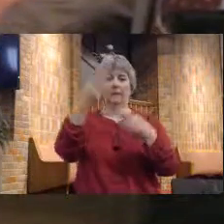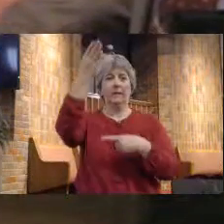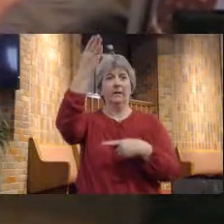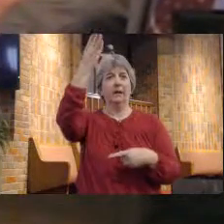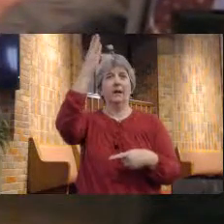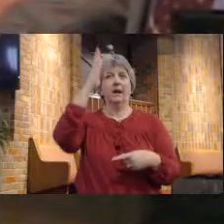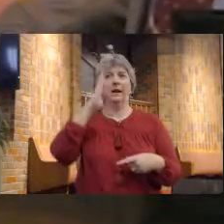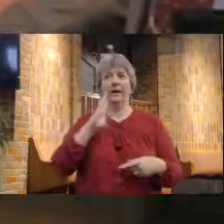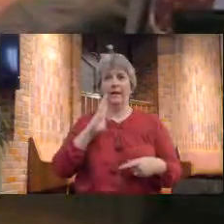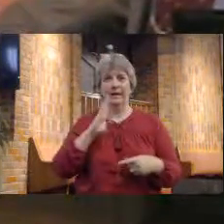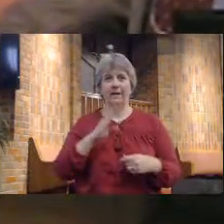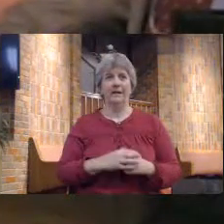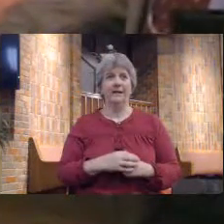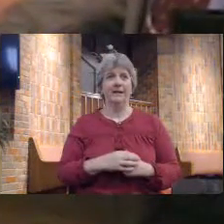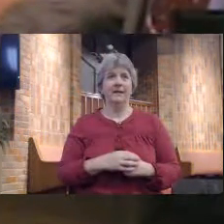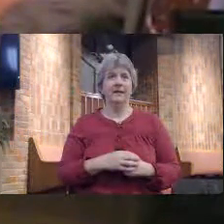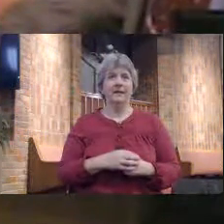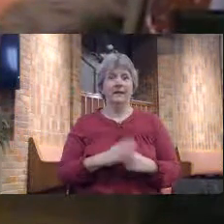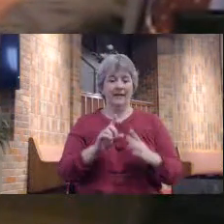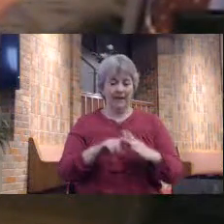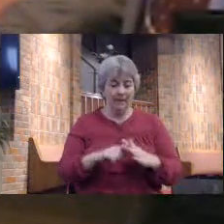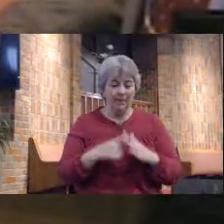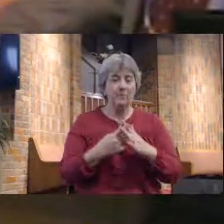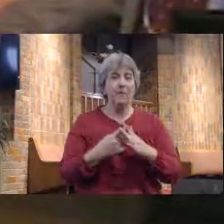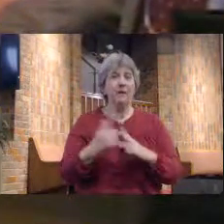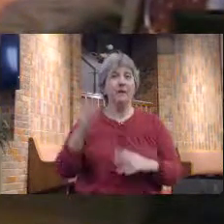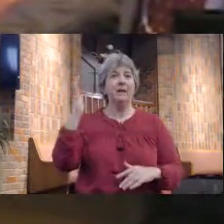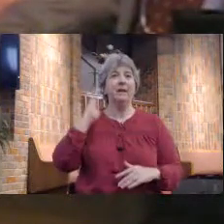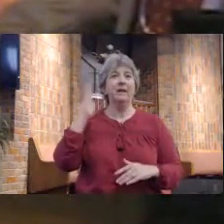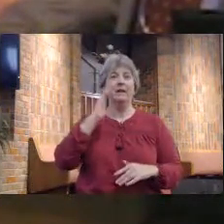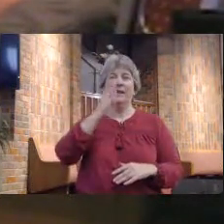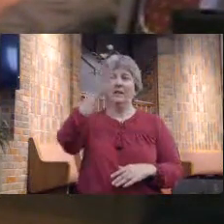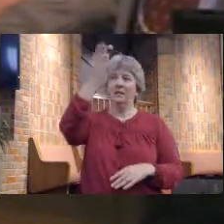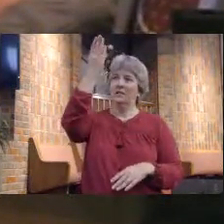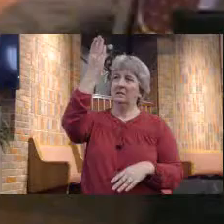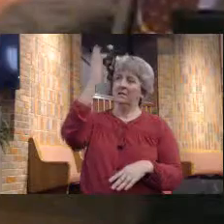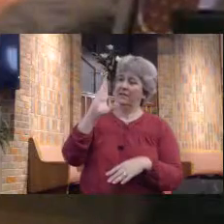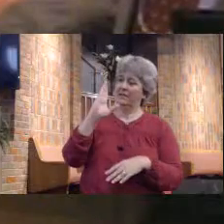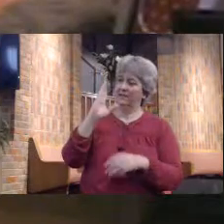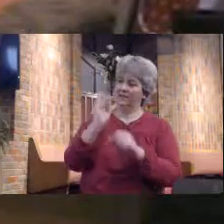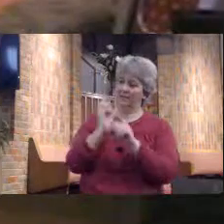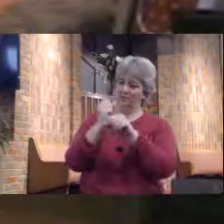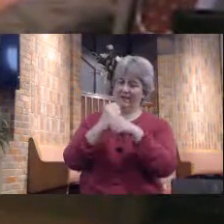God. In the beginning, created the heavens and the earth.